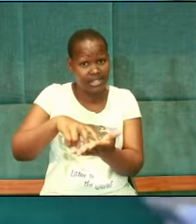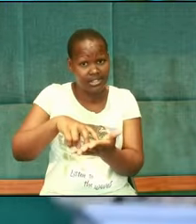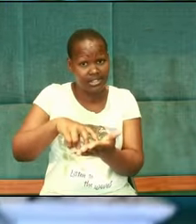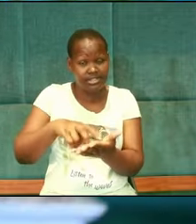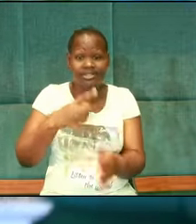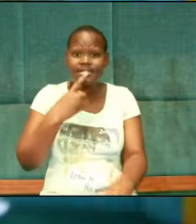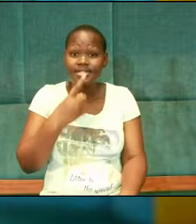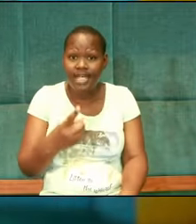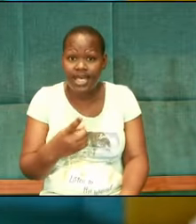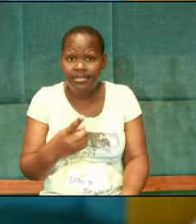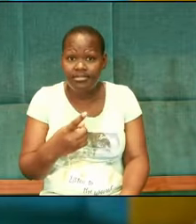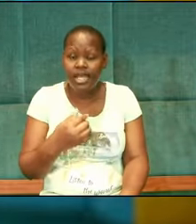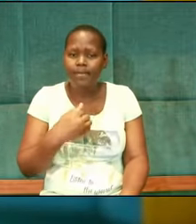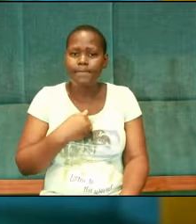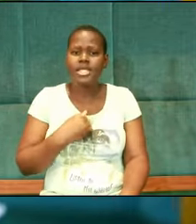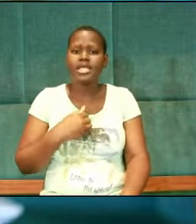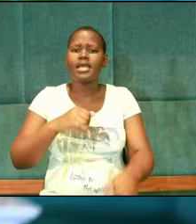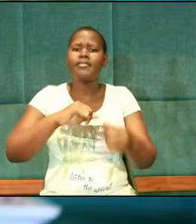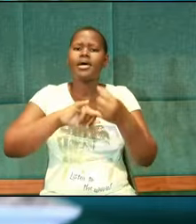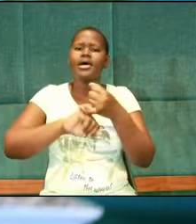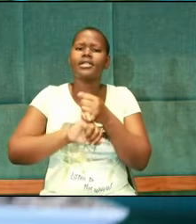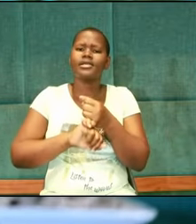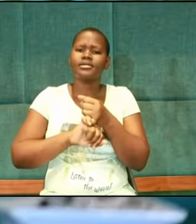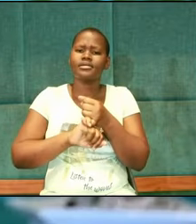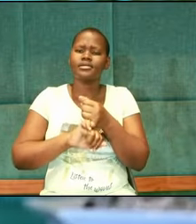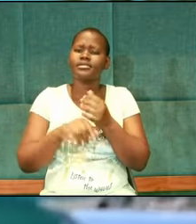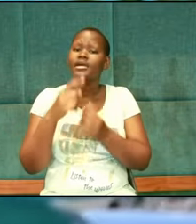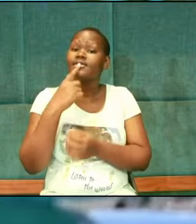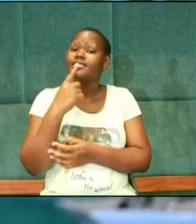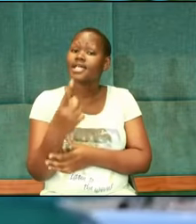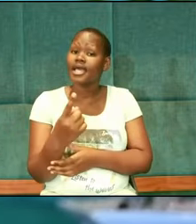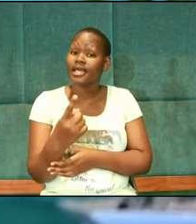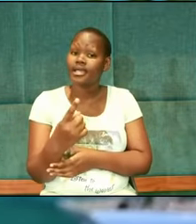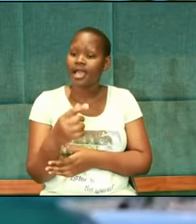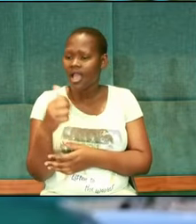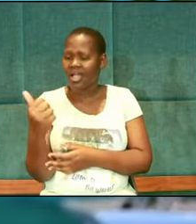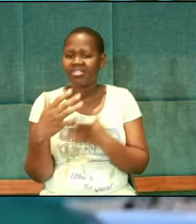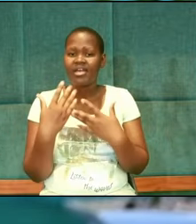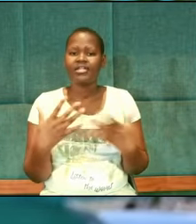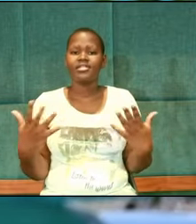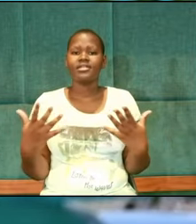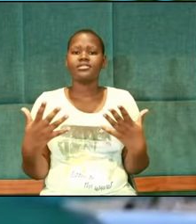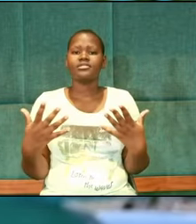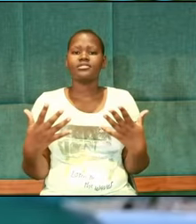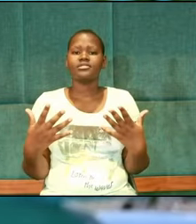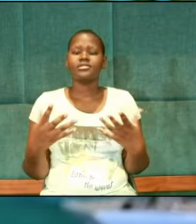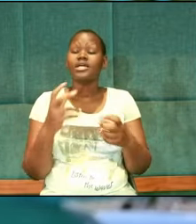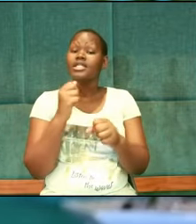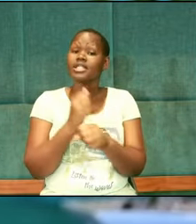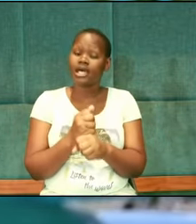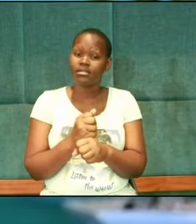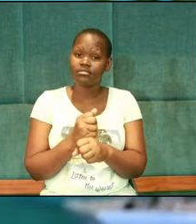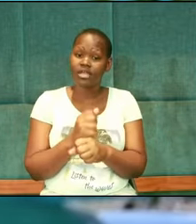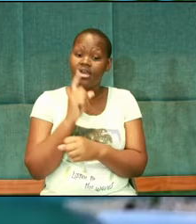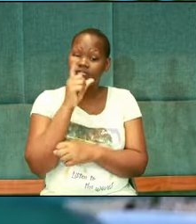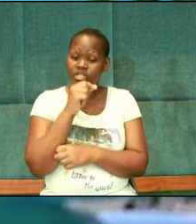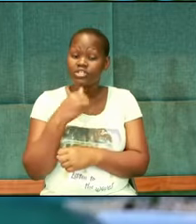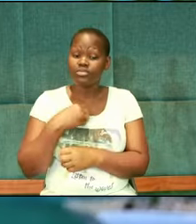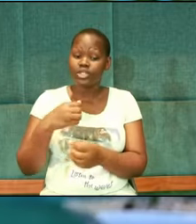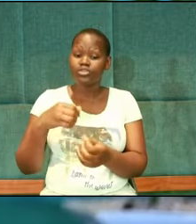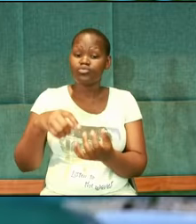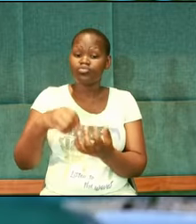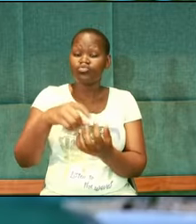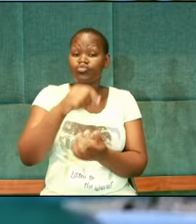declare, I am marrying, you are saying, all other things are gone. This is the one I've chosen.